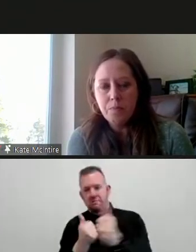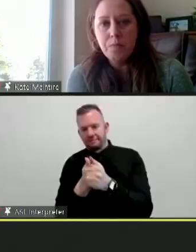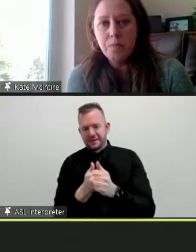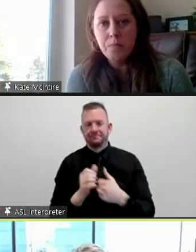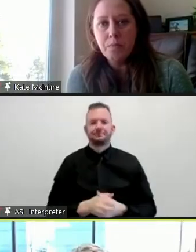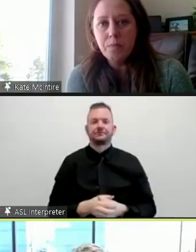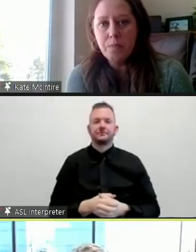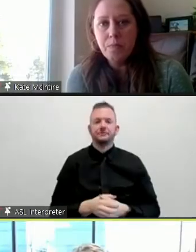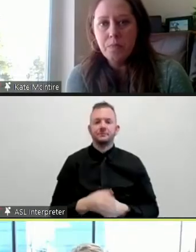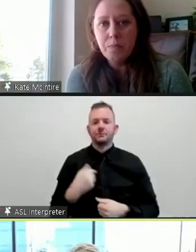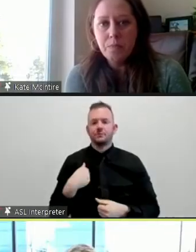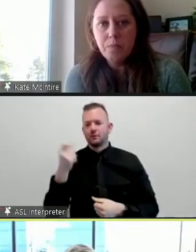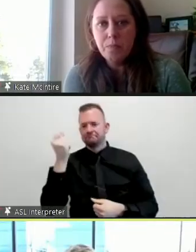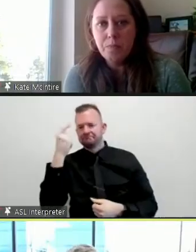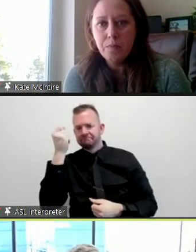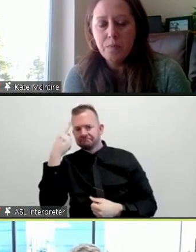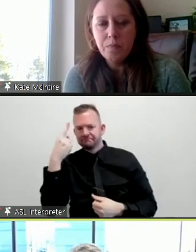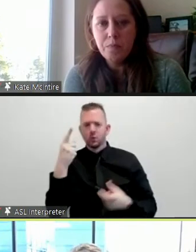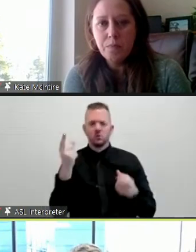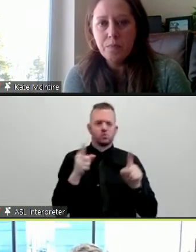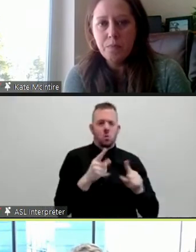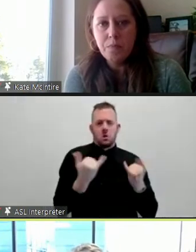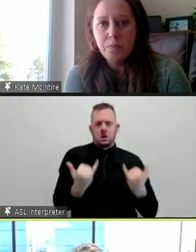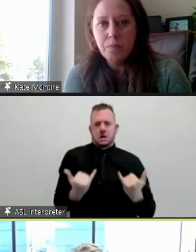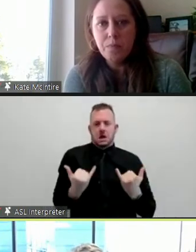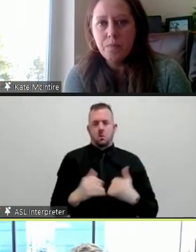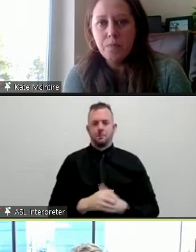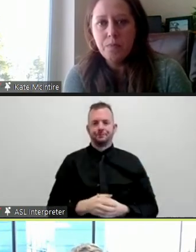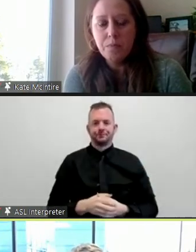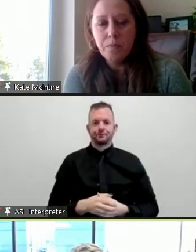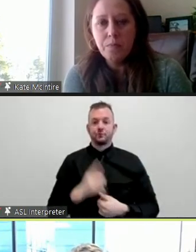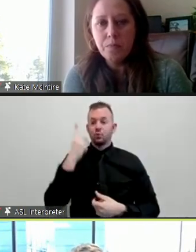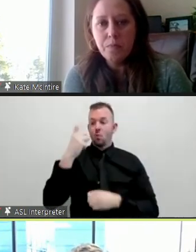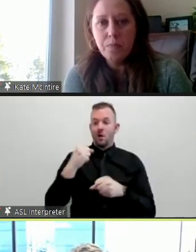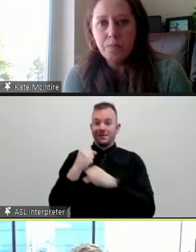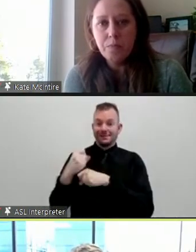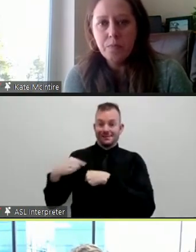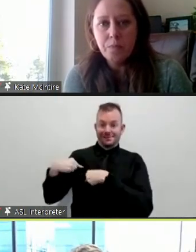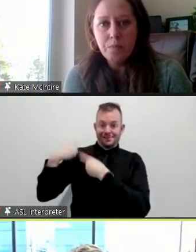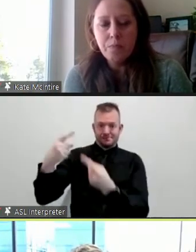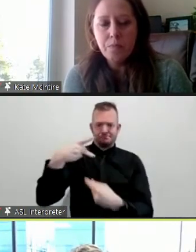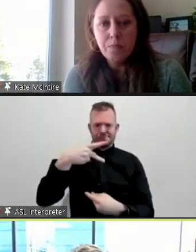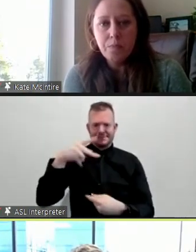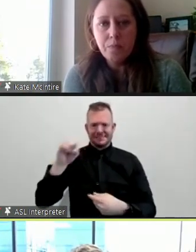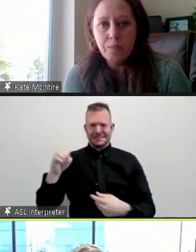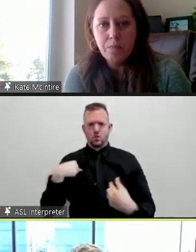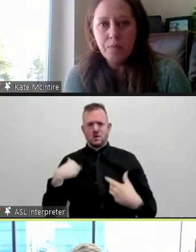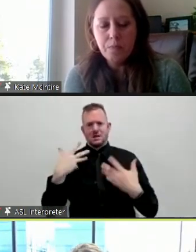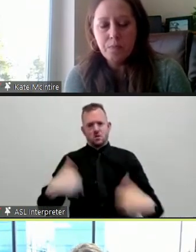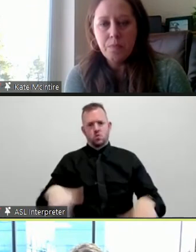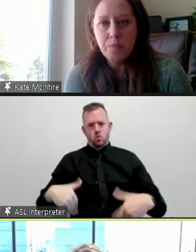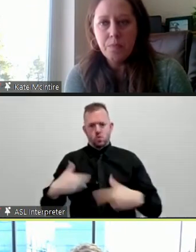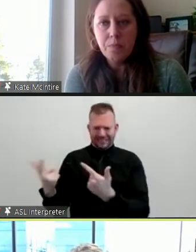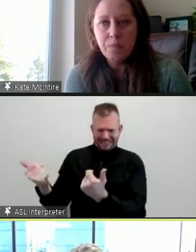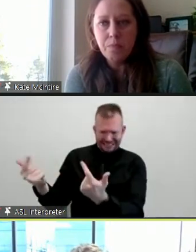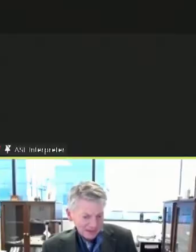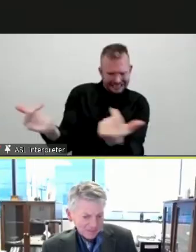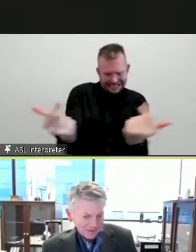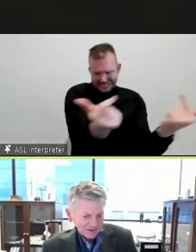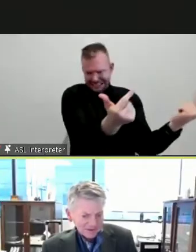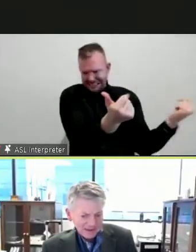it. You know, a year ago, PPE was really what we were trying to get. And now the